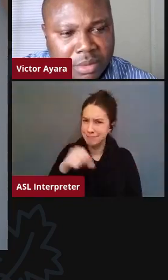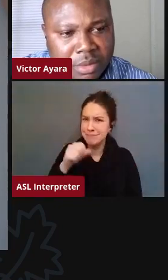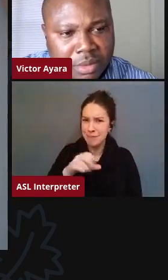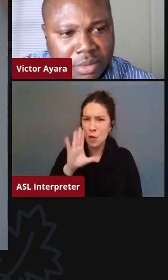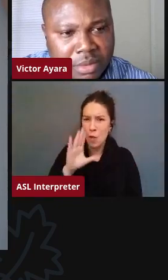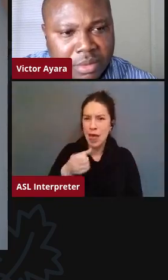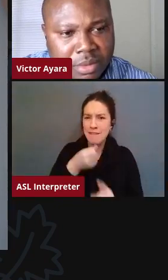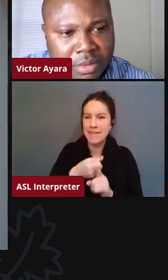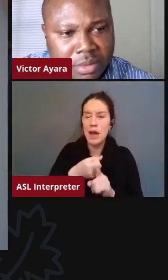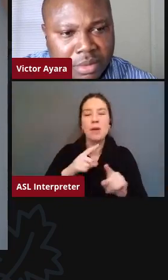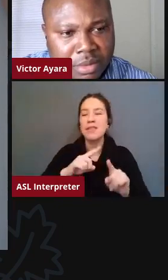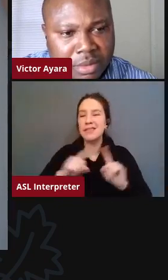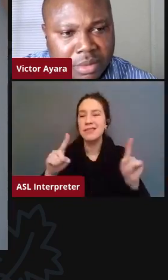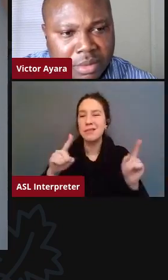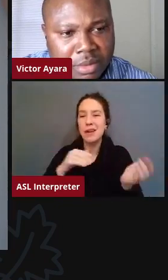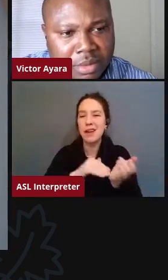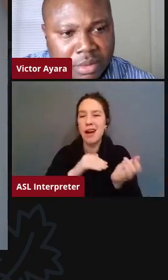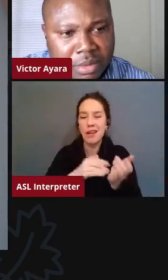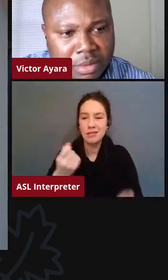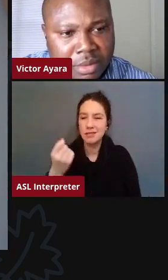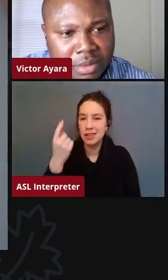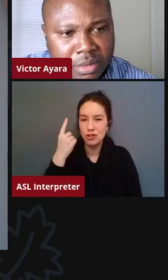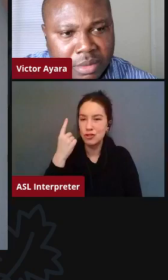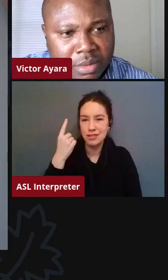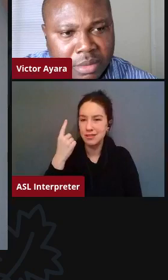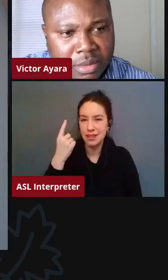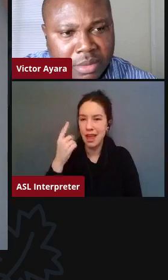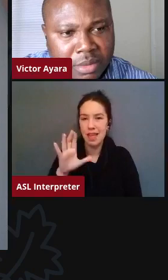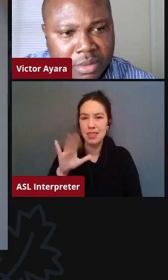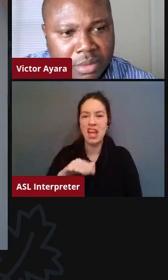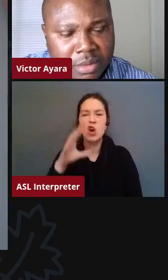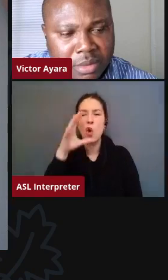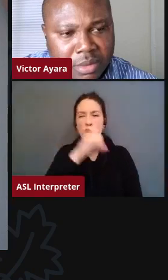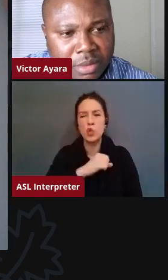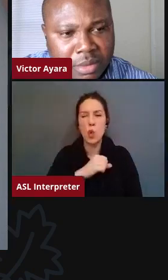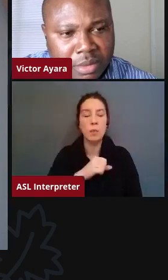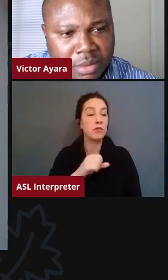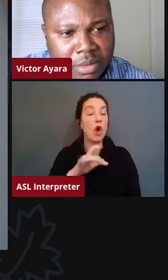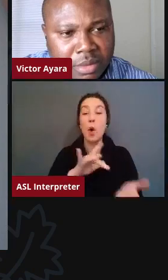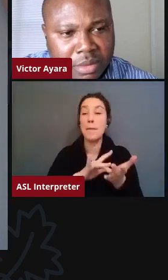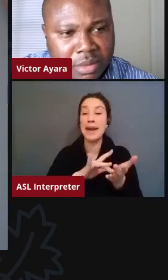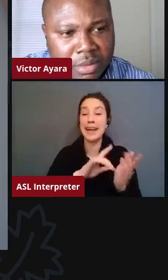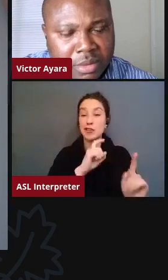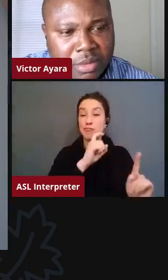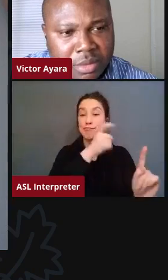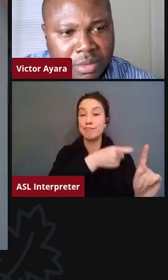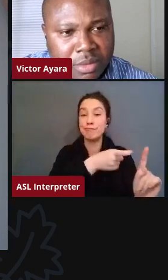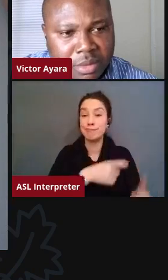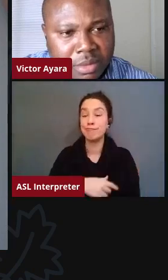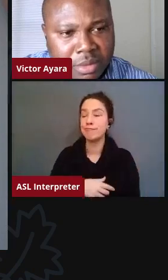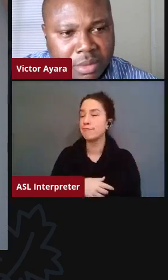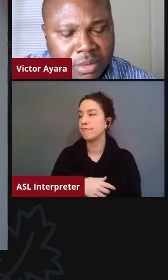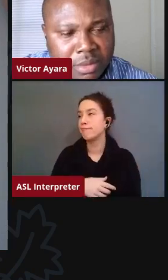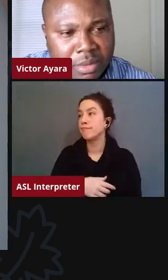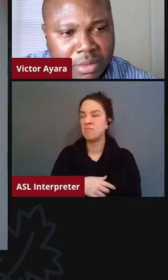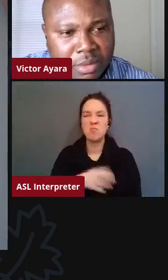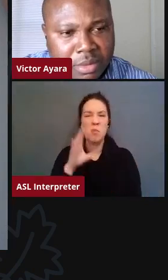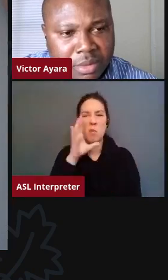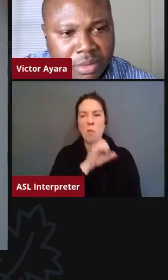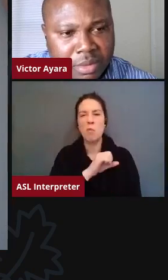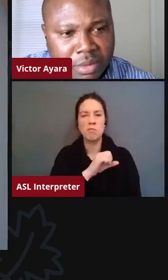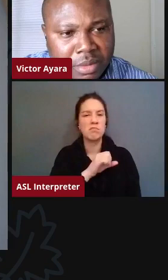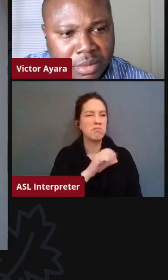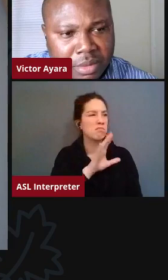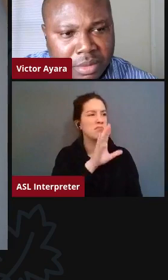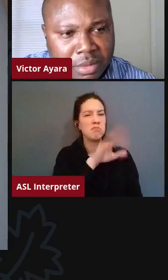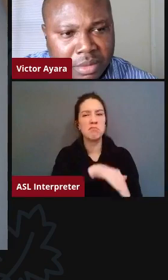to the doctor. They're kind of just giving you this medication, assuming that you're gonna be able to take it with food all the time. And this is a problem that comes out